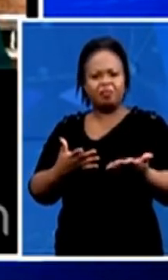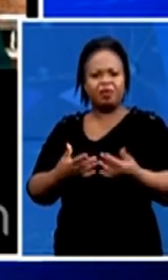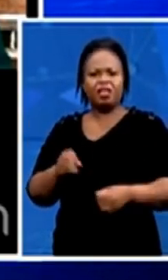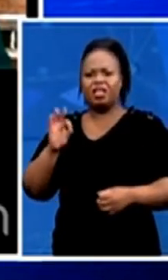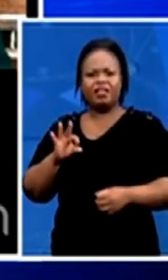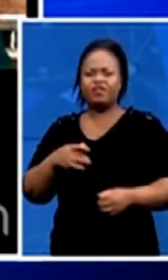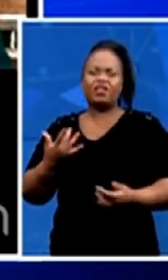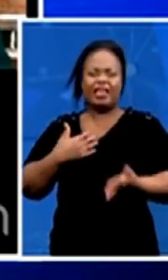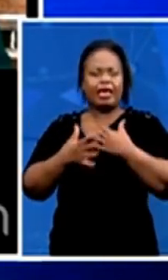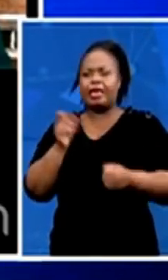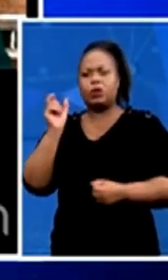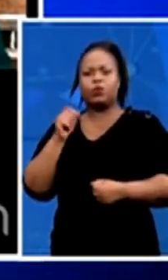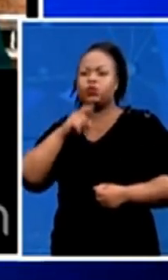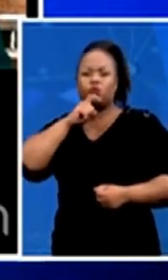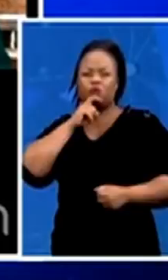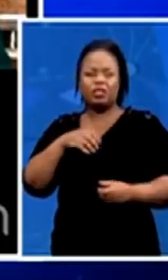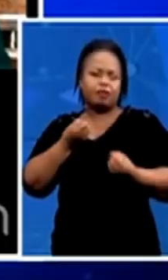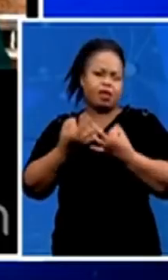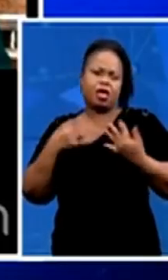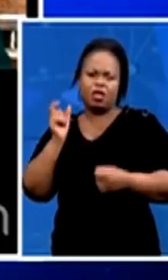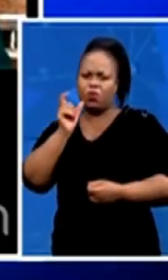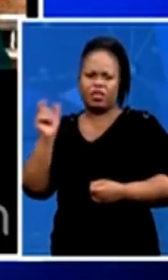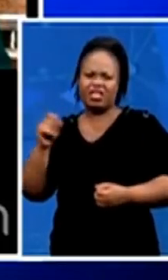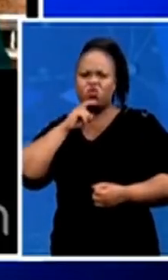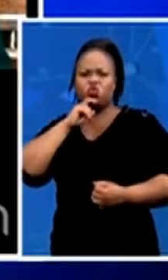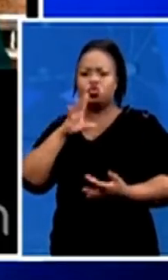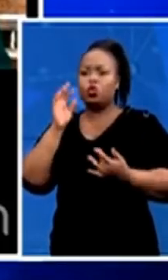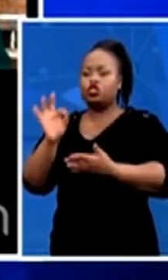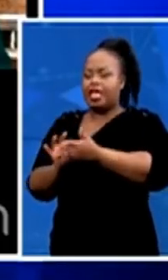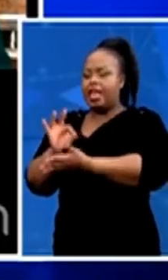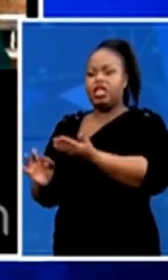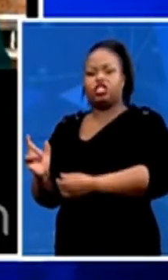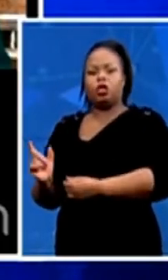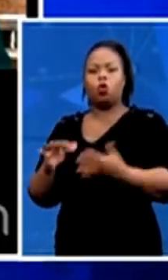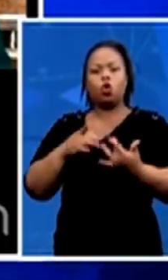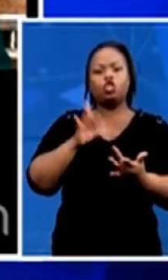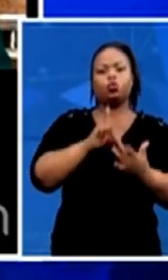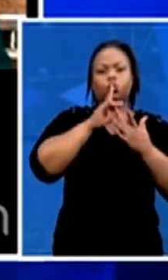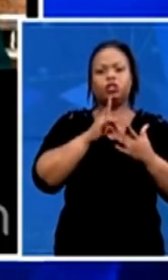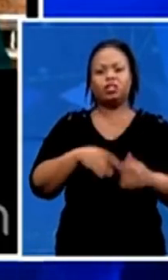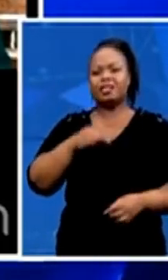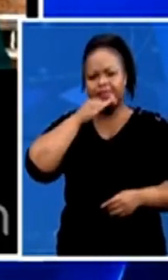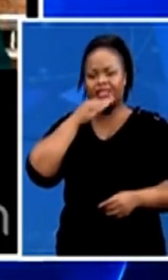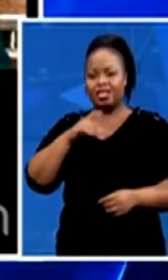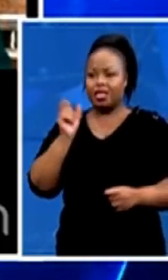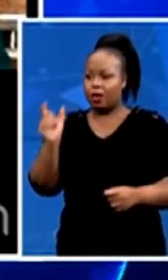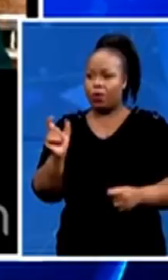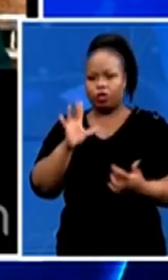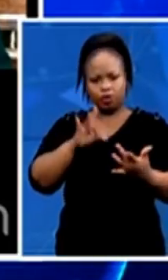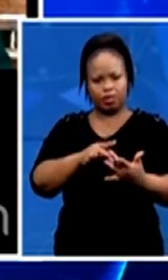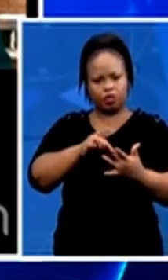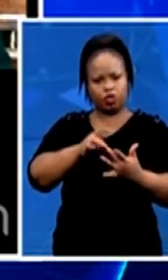but it's the same word. So the doctrine of election and the doctrine of waiver and the doctrine